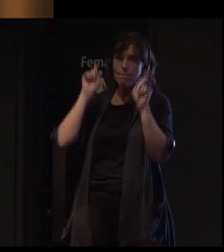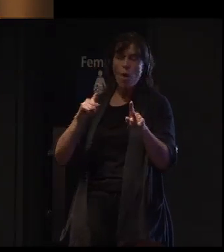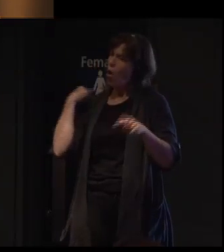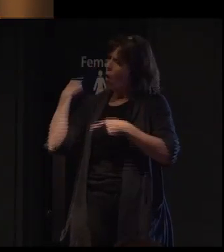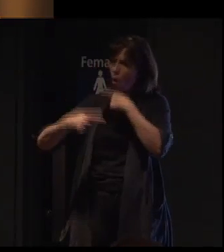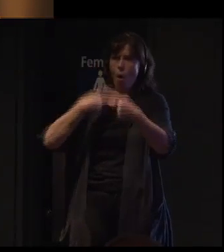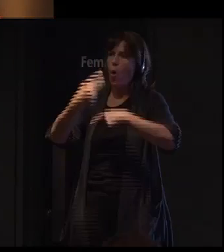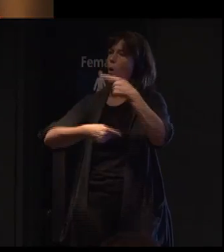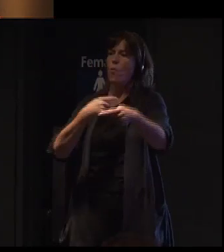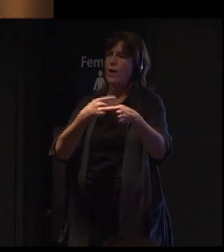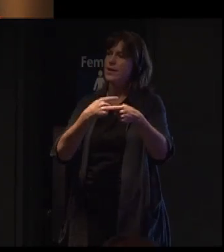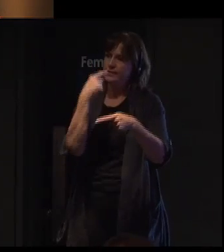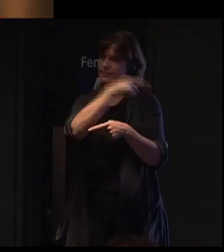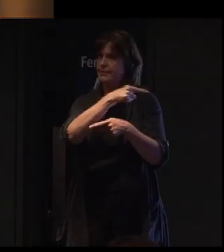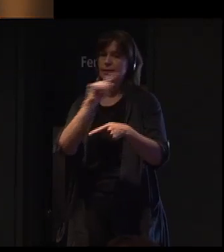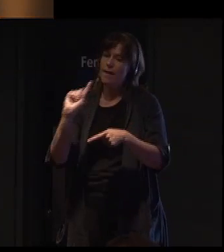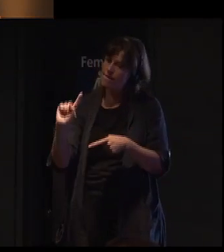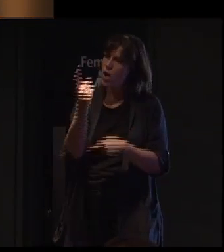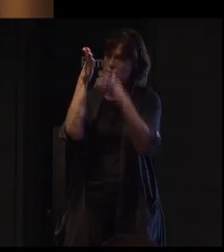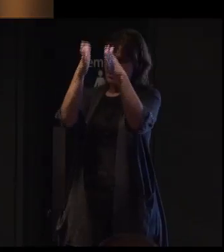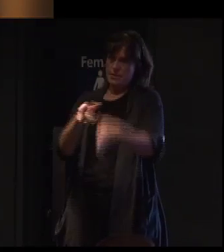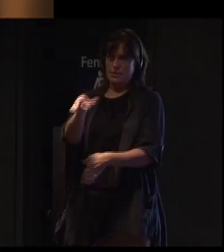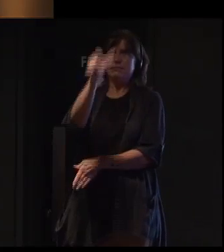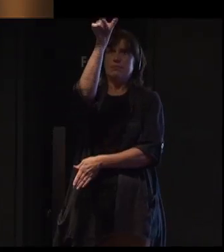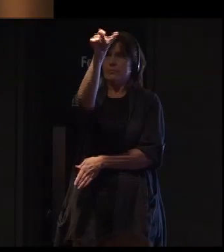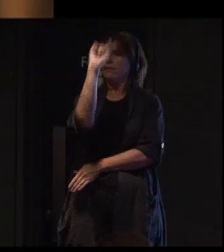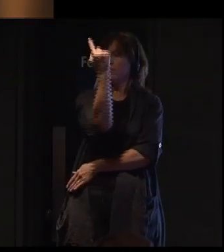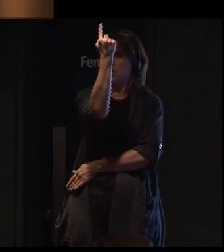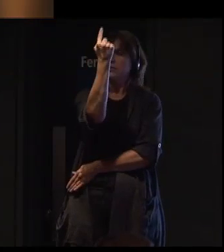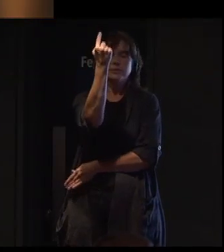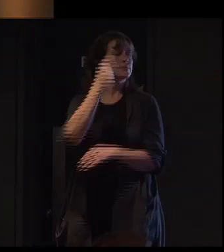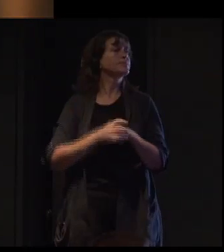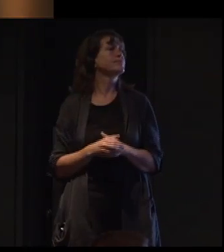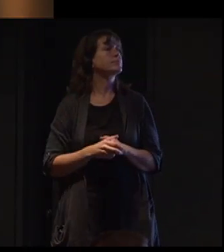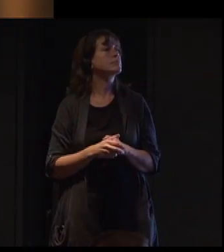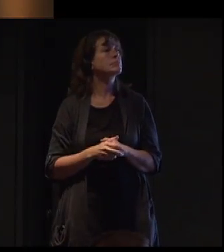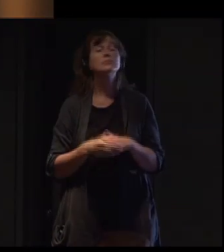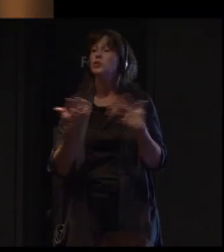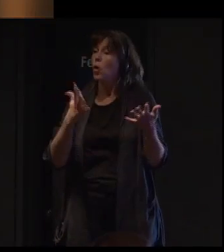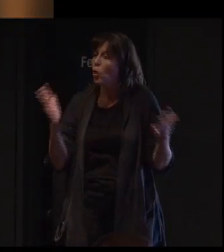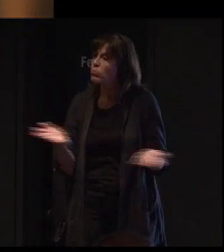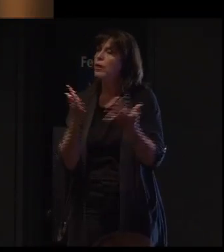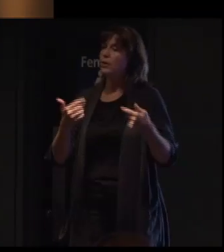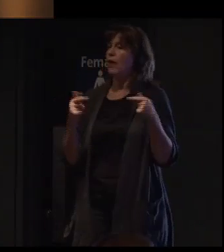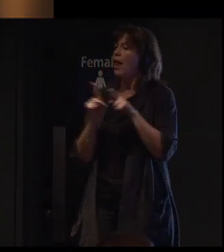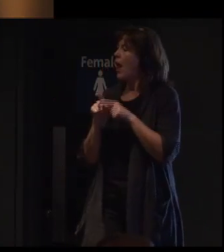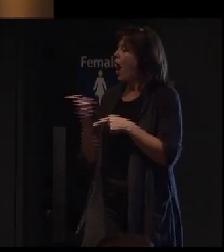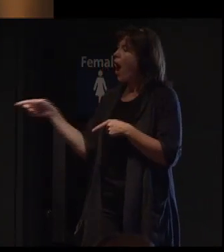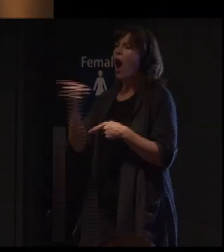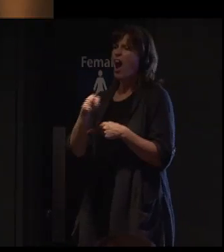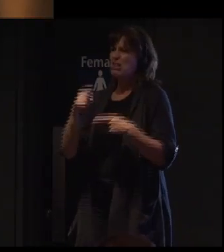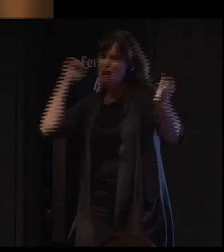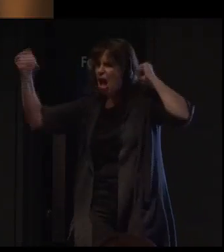core of UEFA's and stadium safety management approach. In practice, this means promoting good behavior of fans by